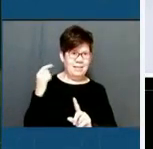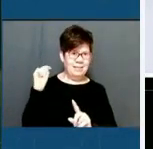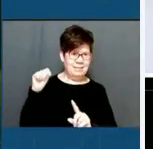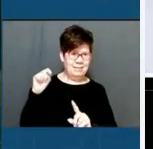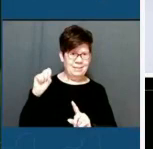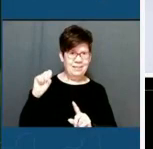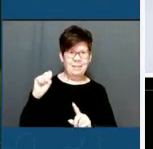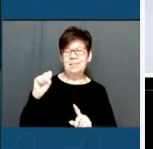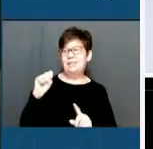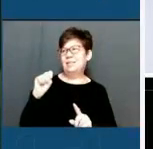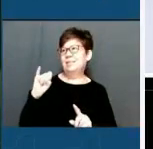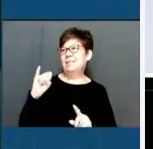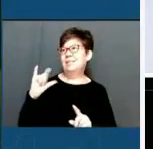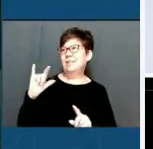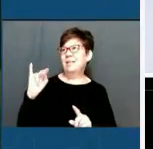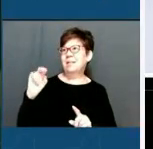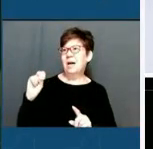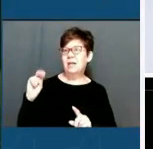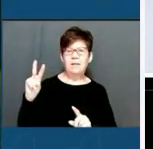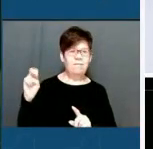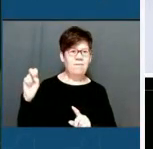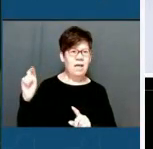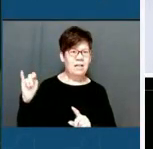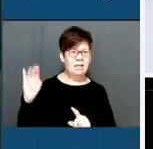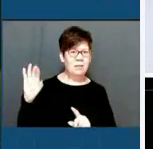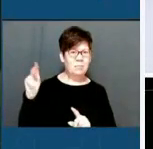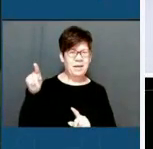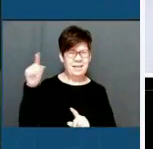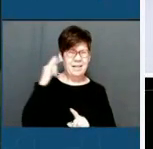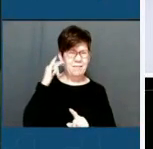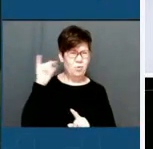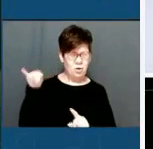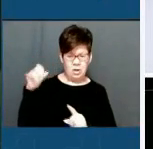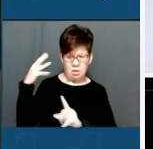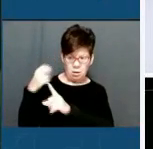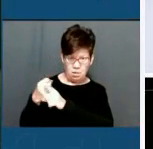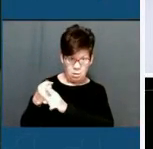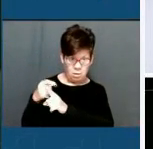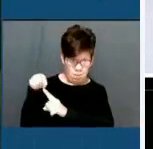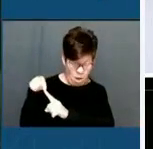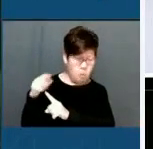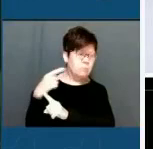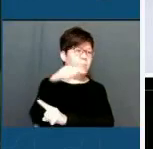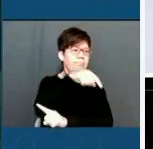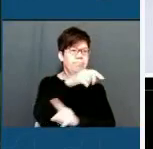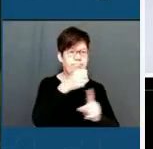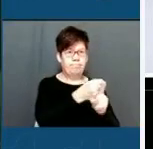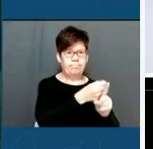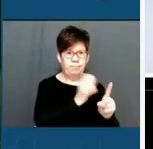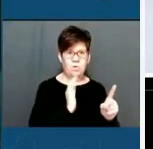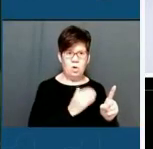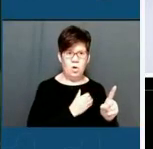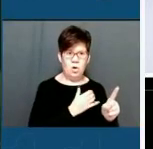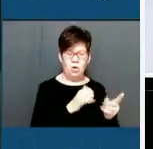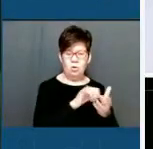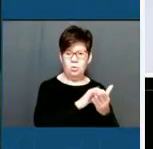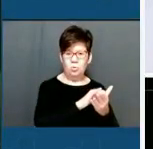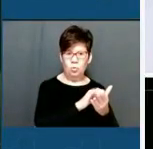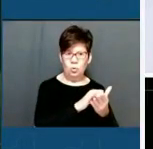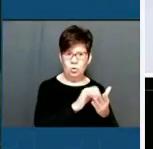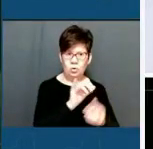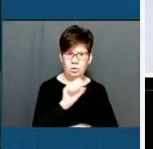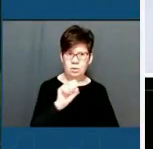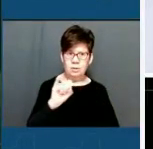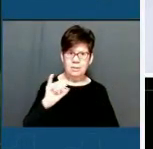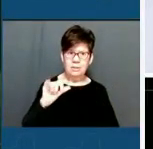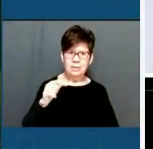Silicon Valley Bank out in California. And this had an effect on a bank here in particular, Signature Bank, and